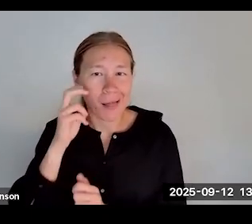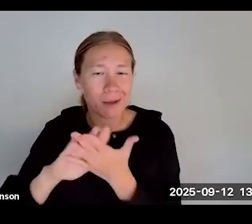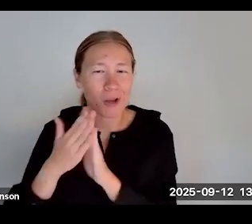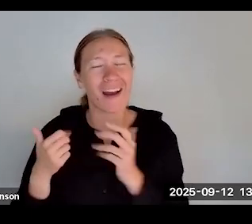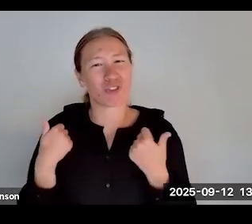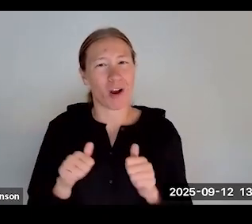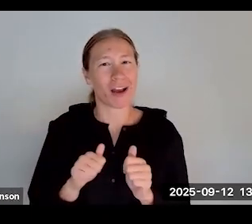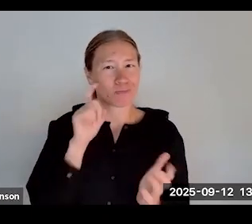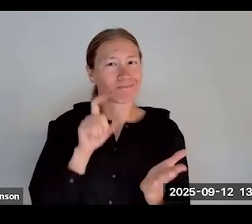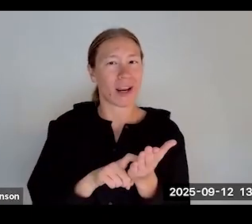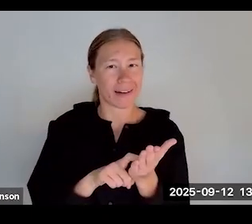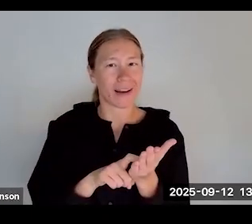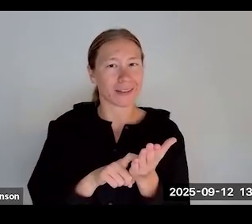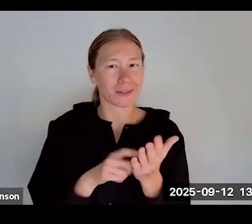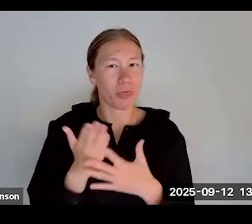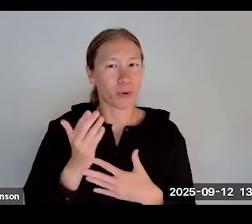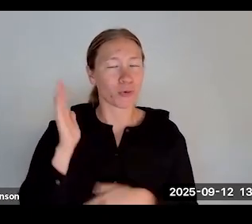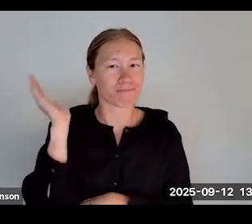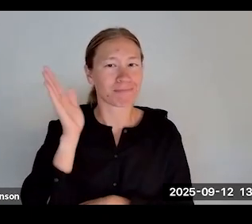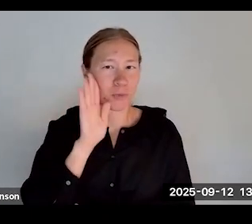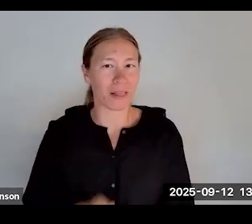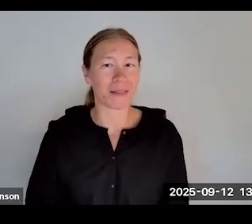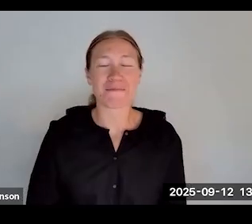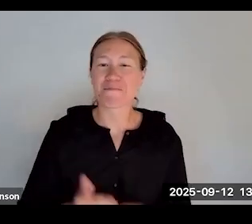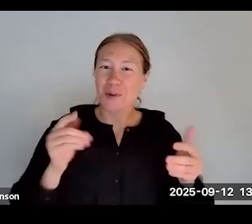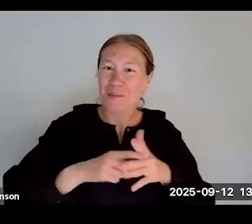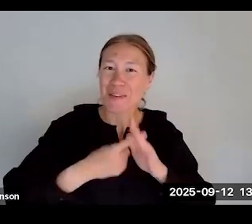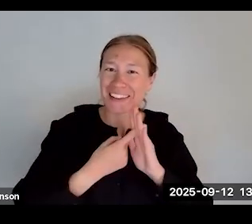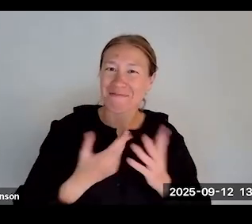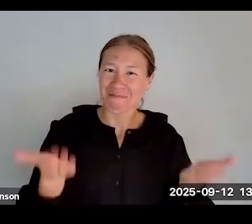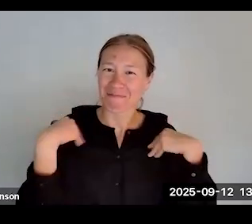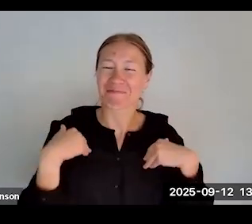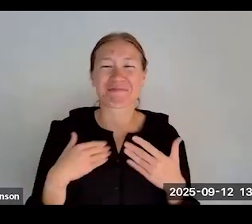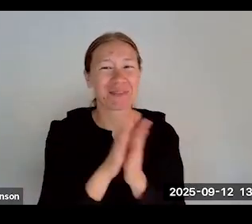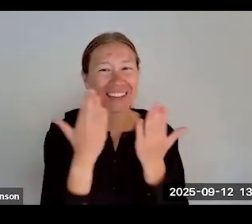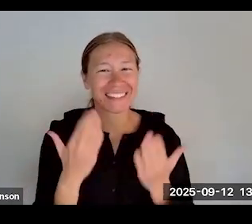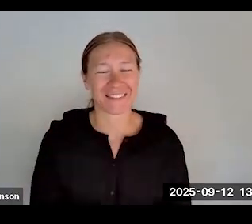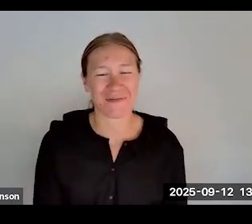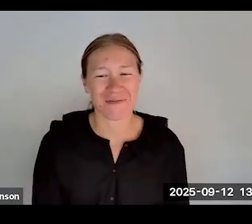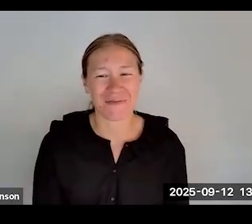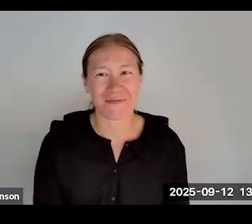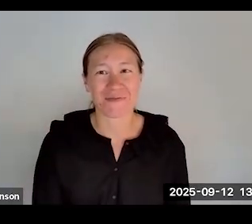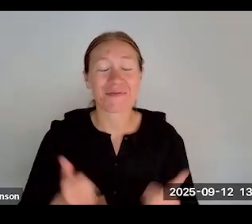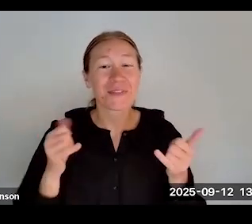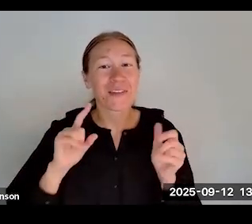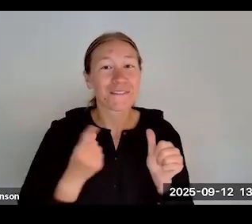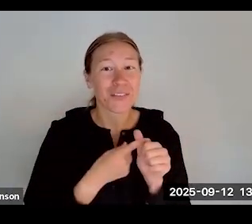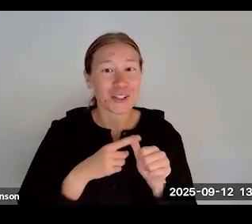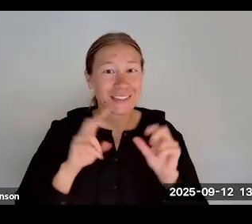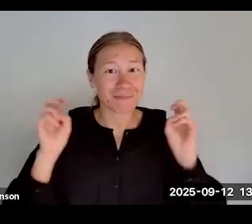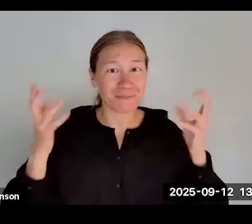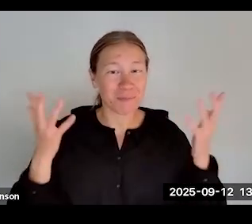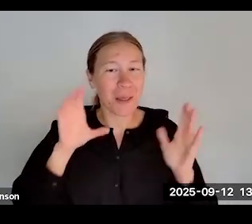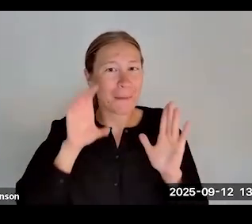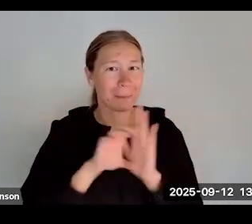applicable. All right, let's get started. Bring on the books. So the first category is picture